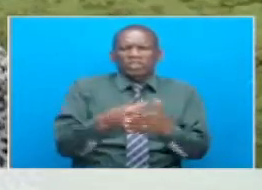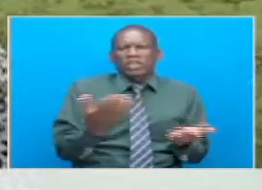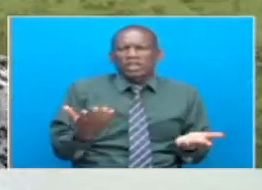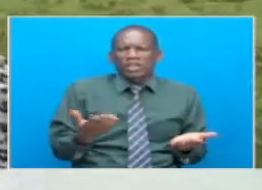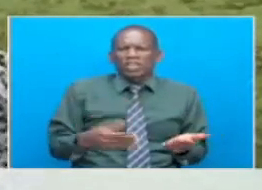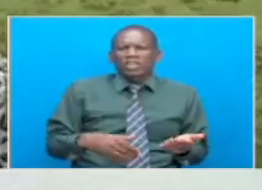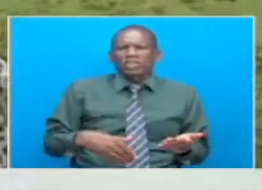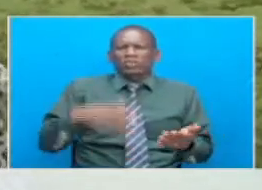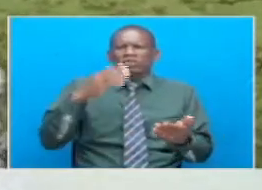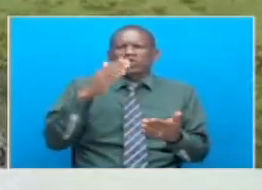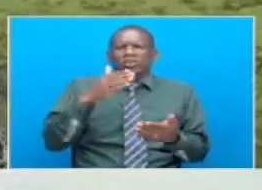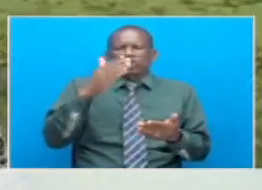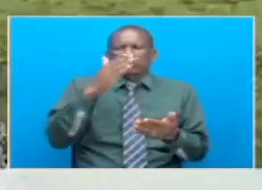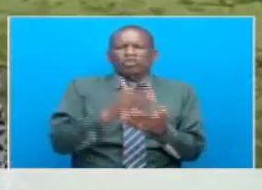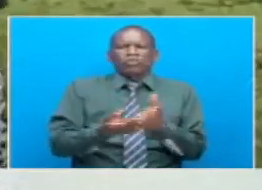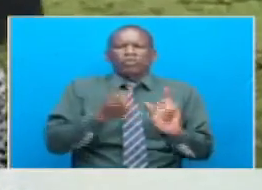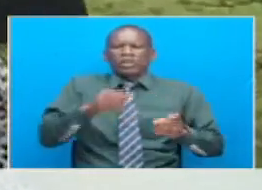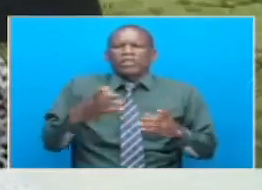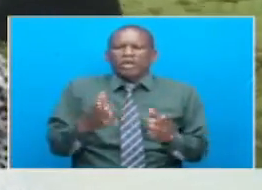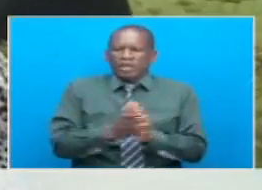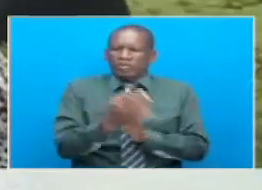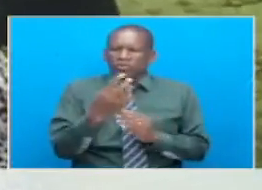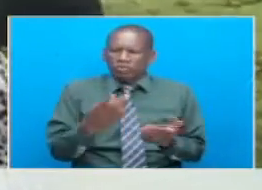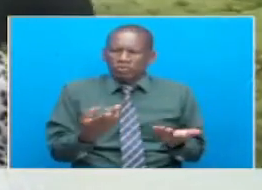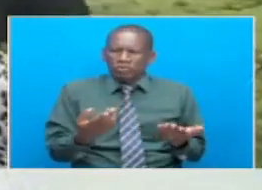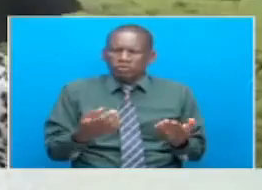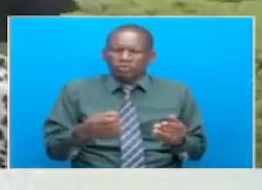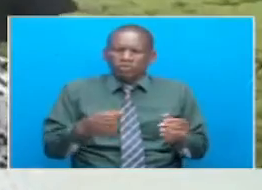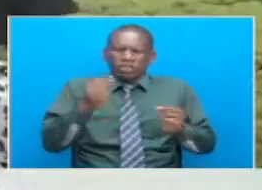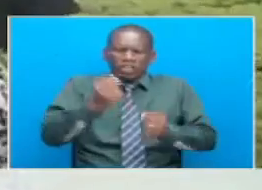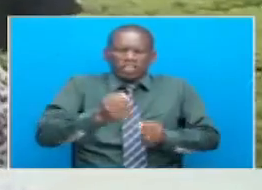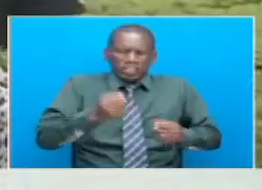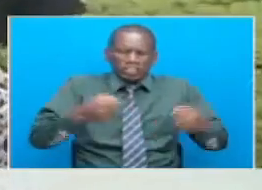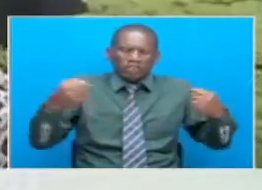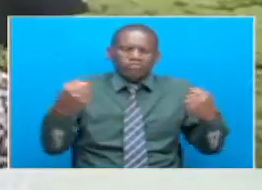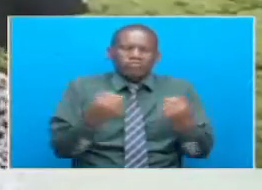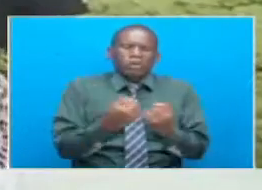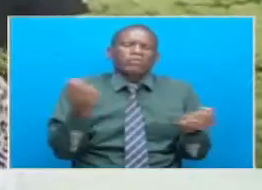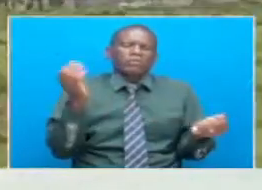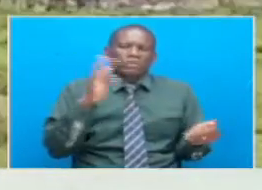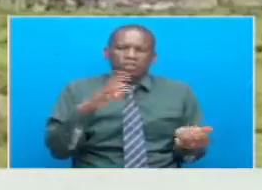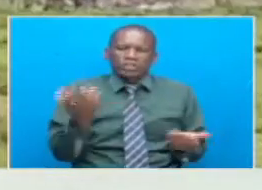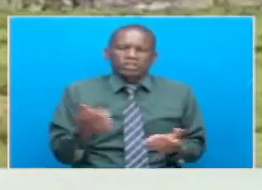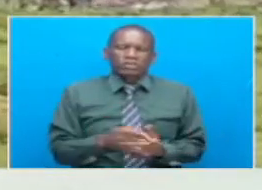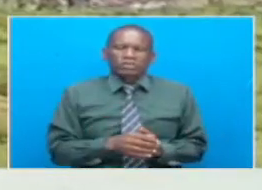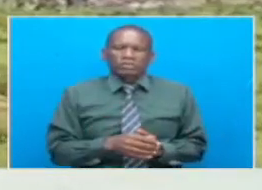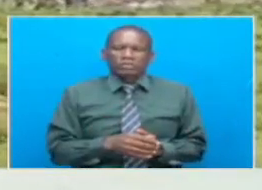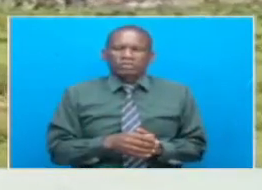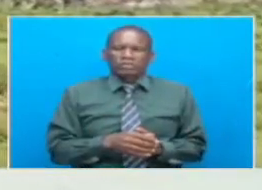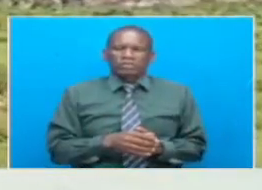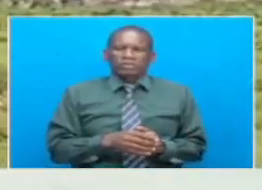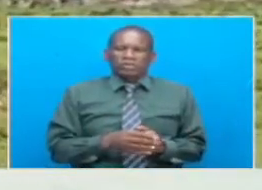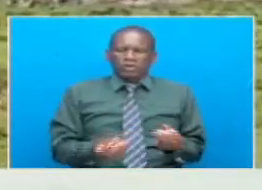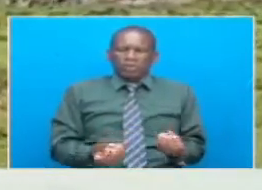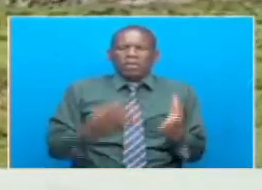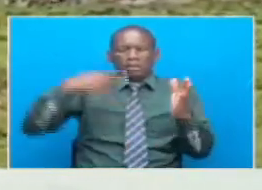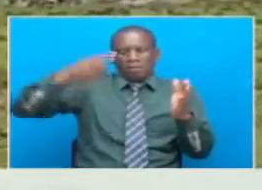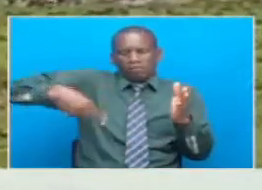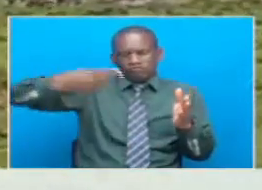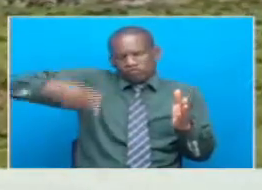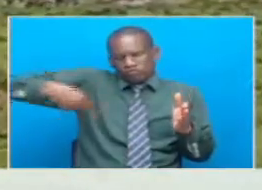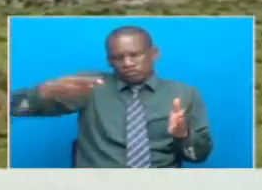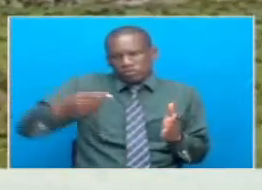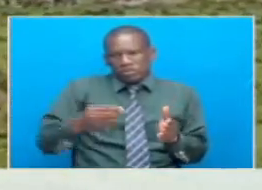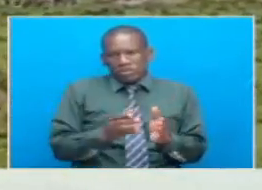wakasimama tukakimbia mbio, ndio tunaona haya kumbe ni sana nimechoka. Nimechoka. Piga mguu ili burst.